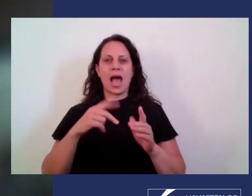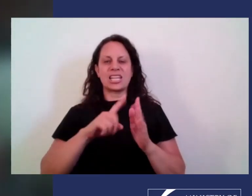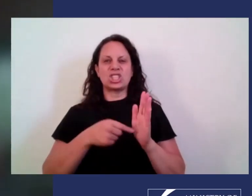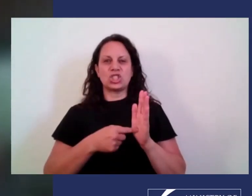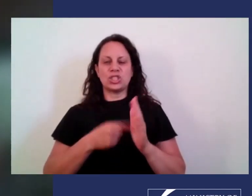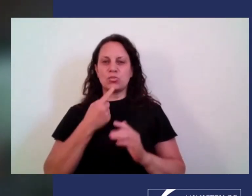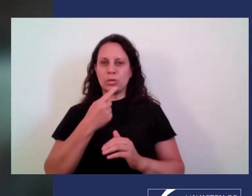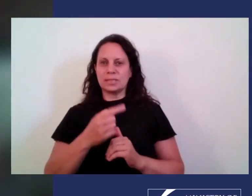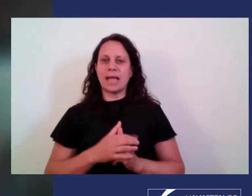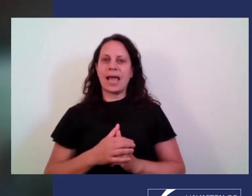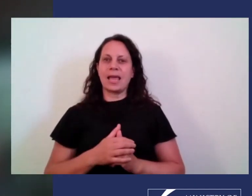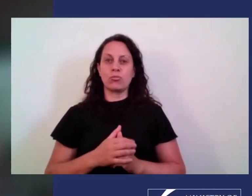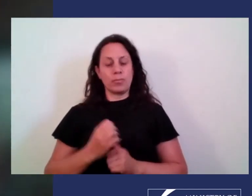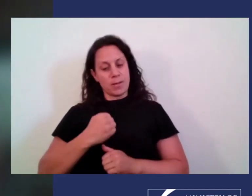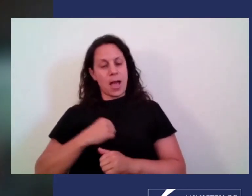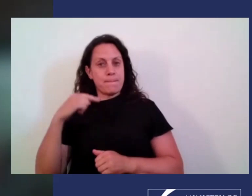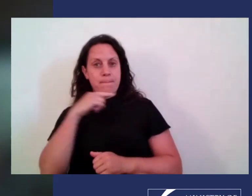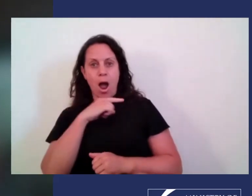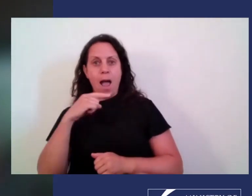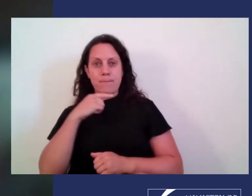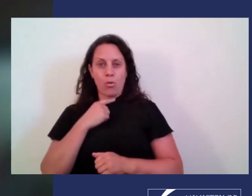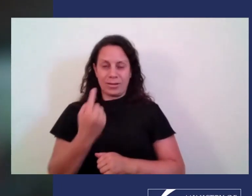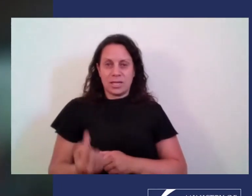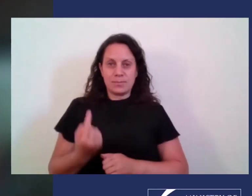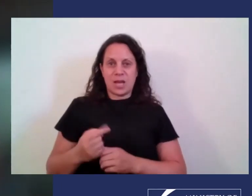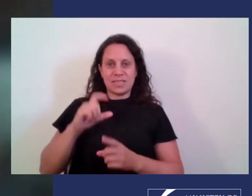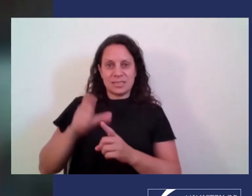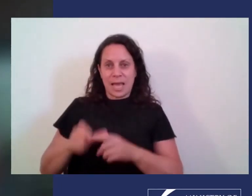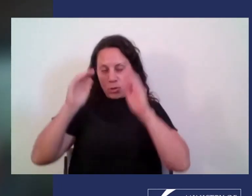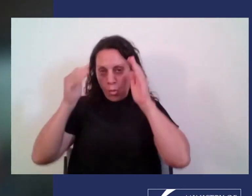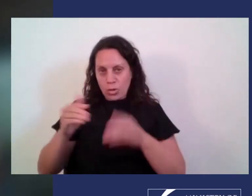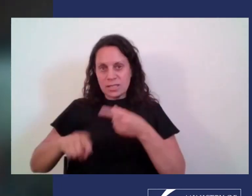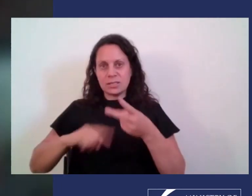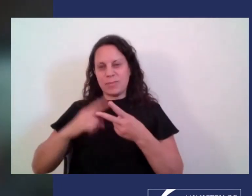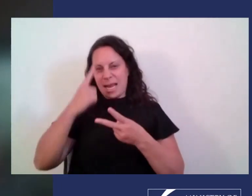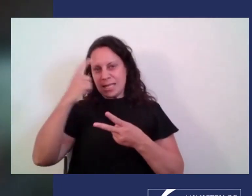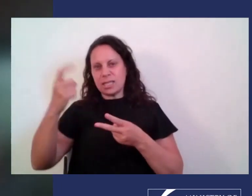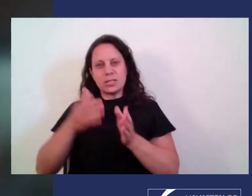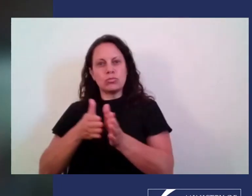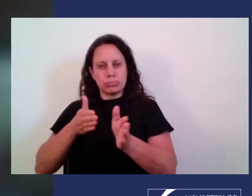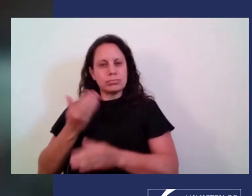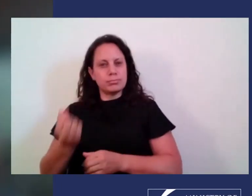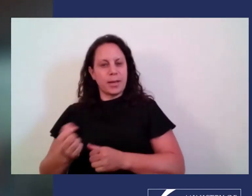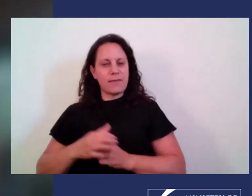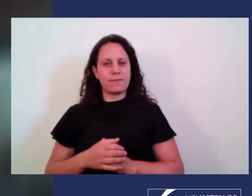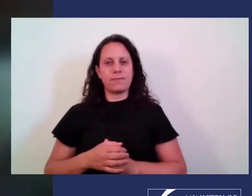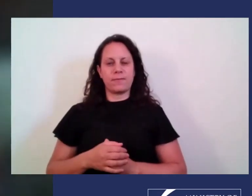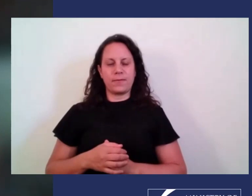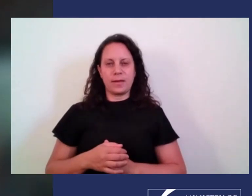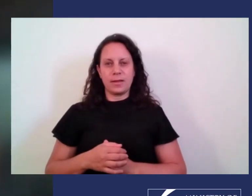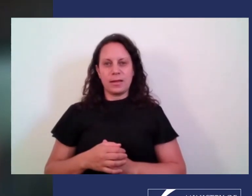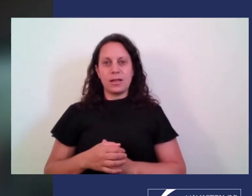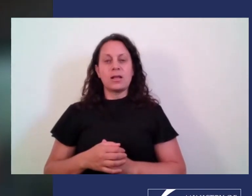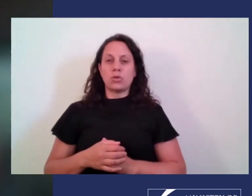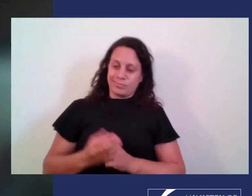have a grandson who has a disability, and he has autism and an intellectual disability, and